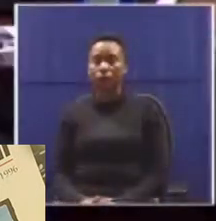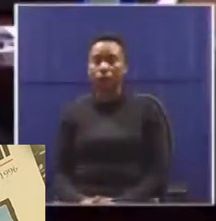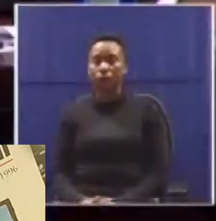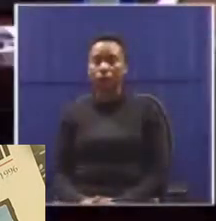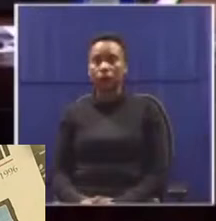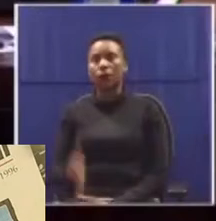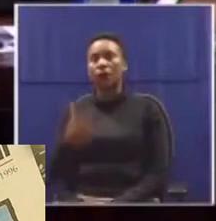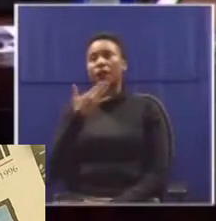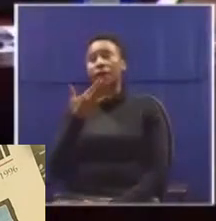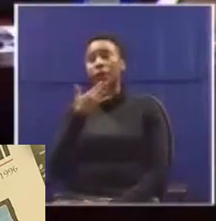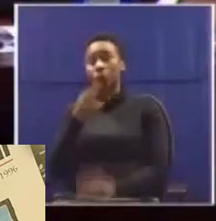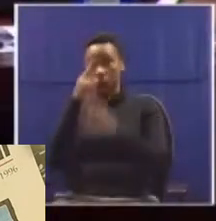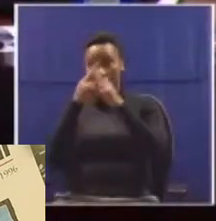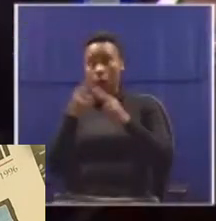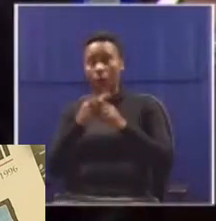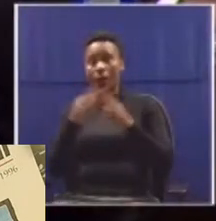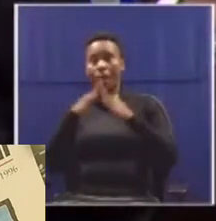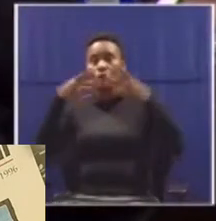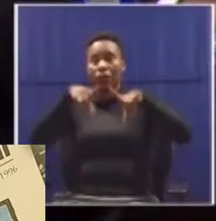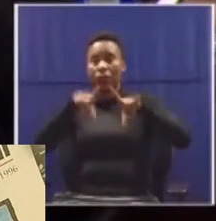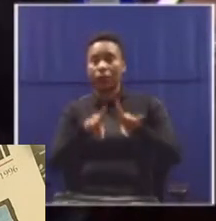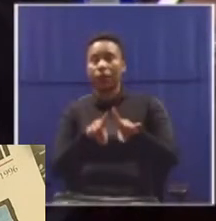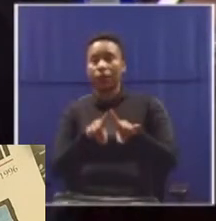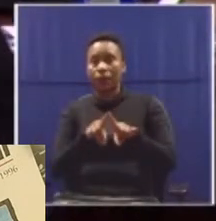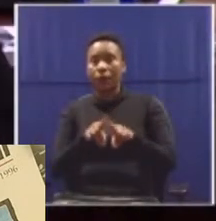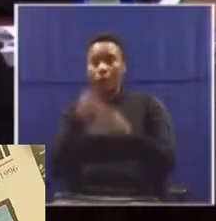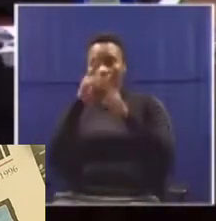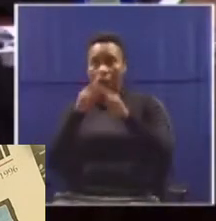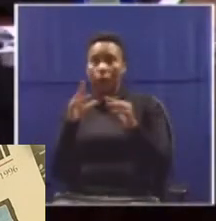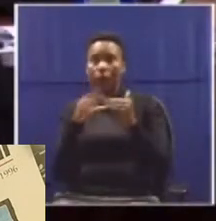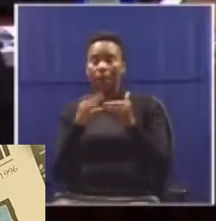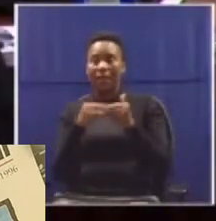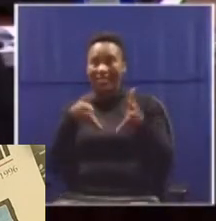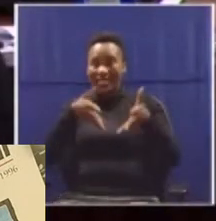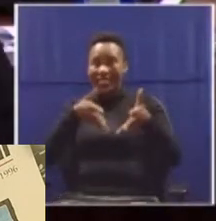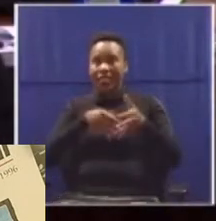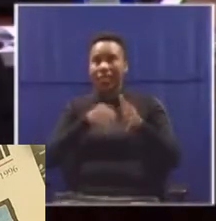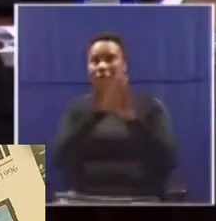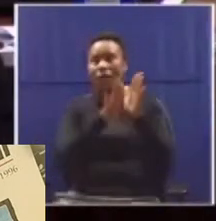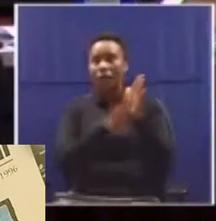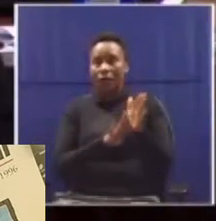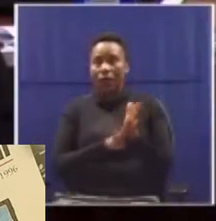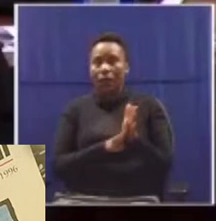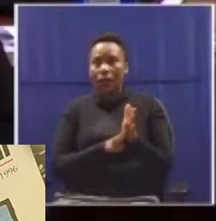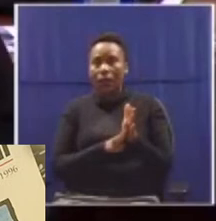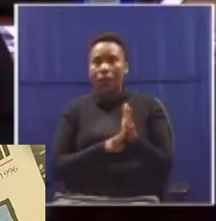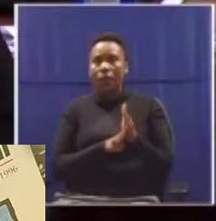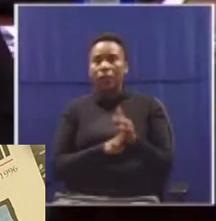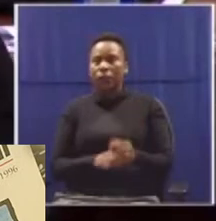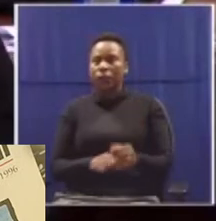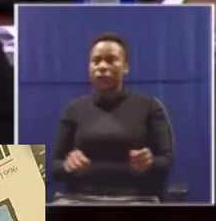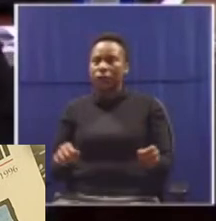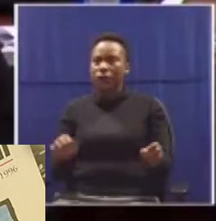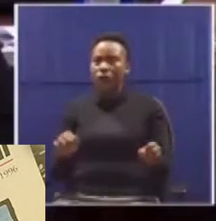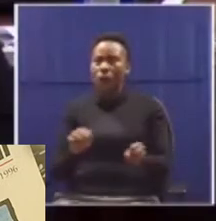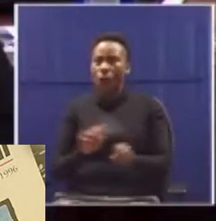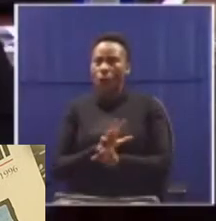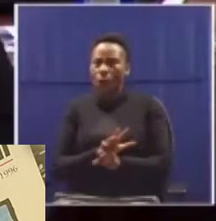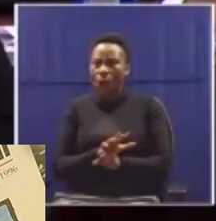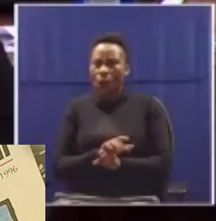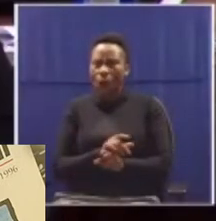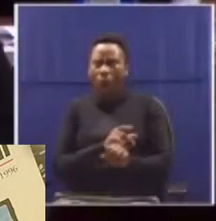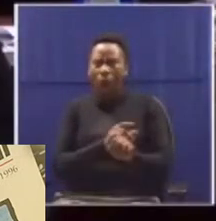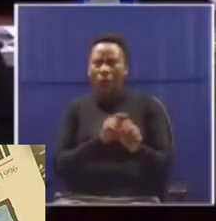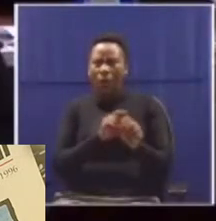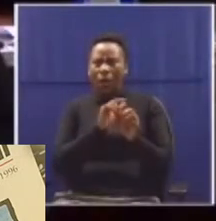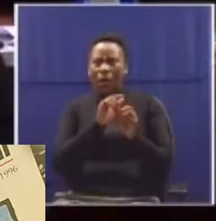thank you and remembers this world which we support wholeheartedly has a long